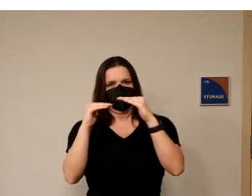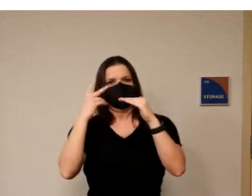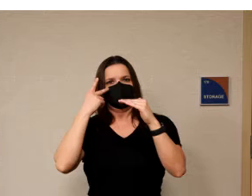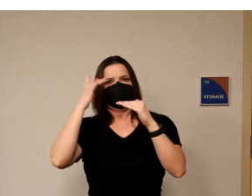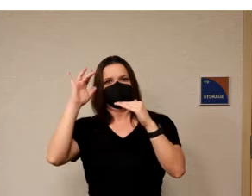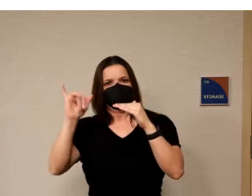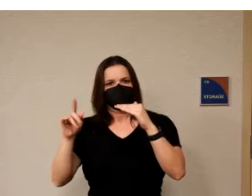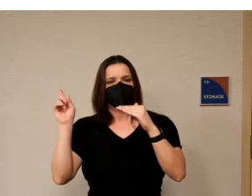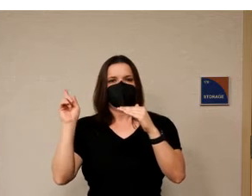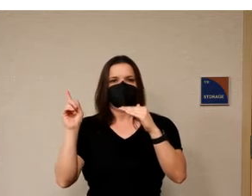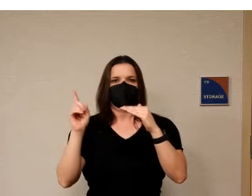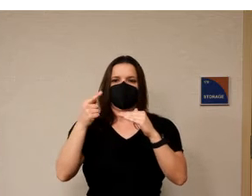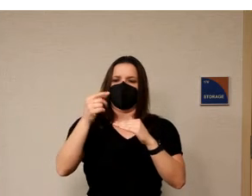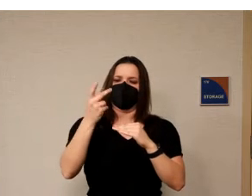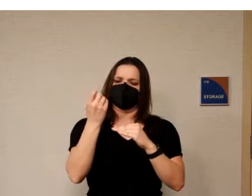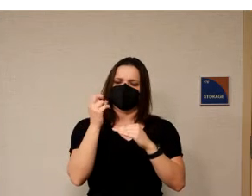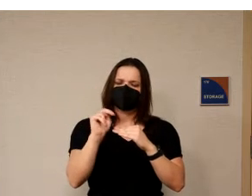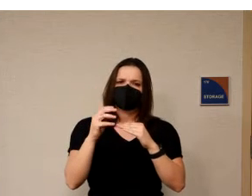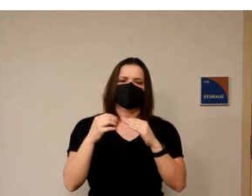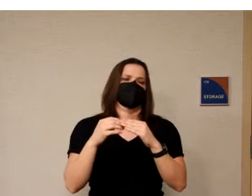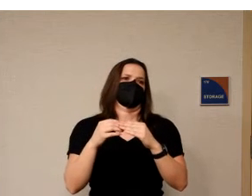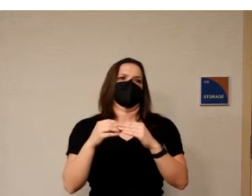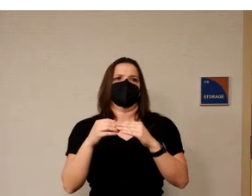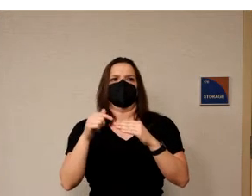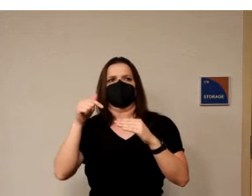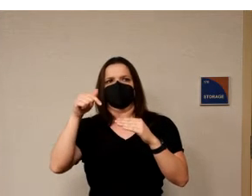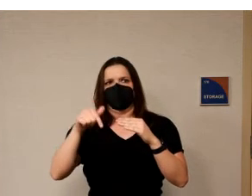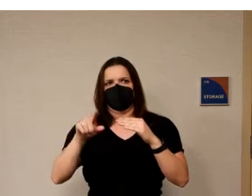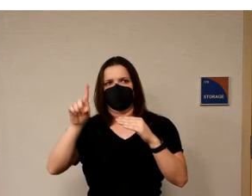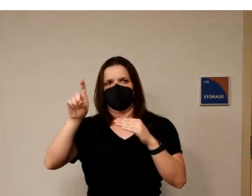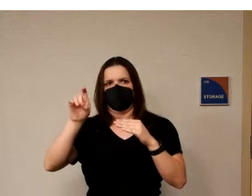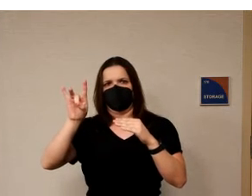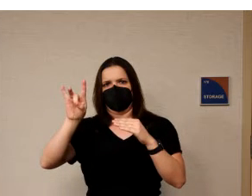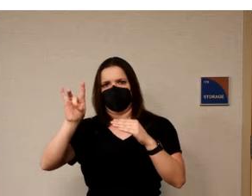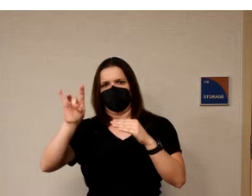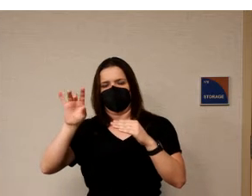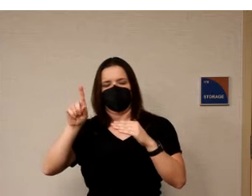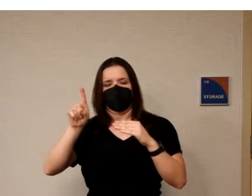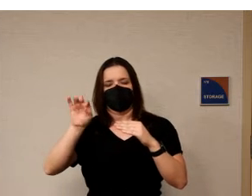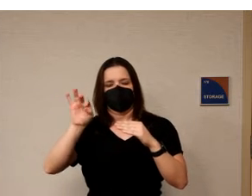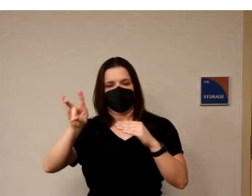one takes in Goshen and then goes down to 198